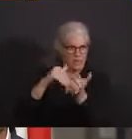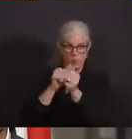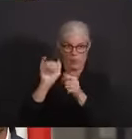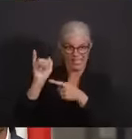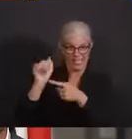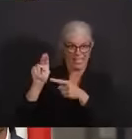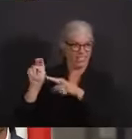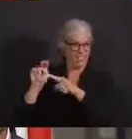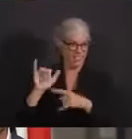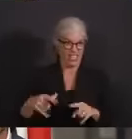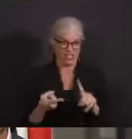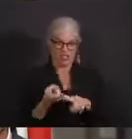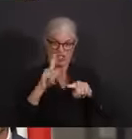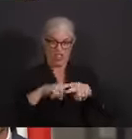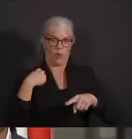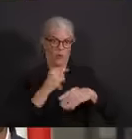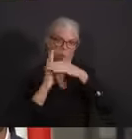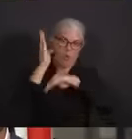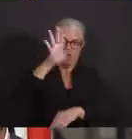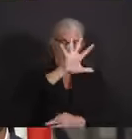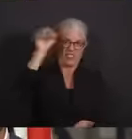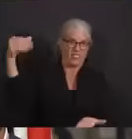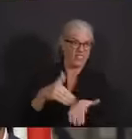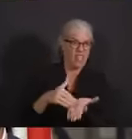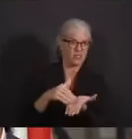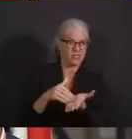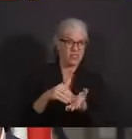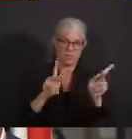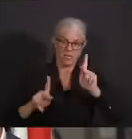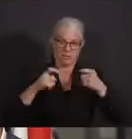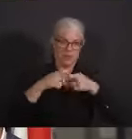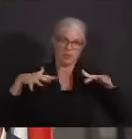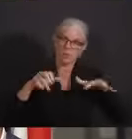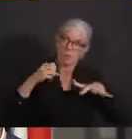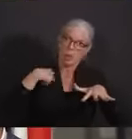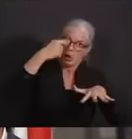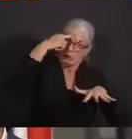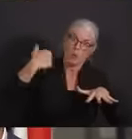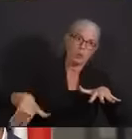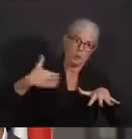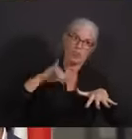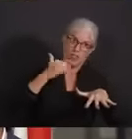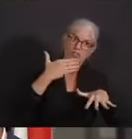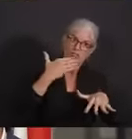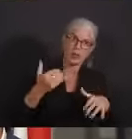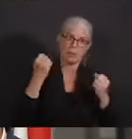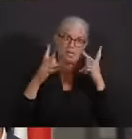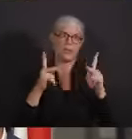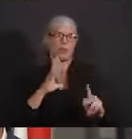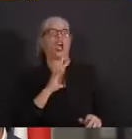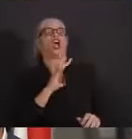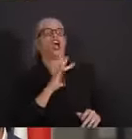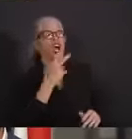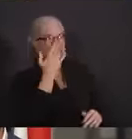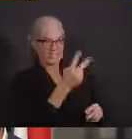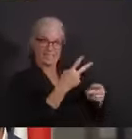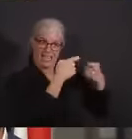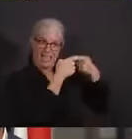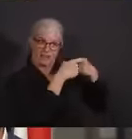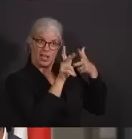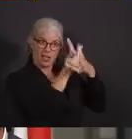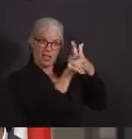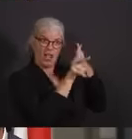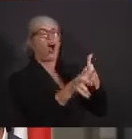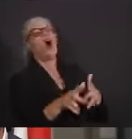crossed 50, and so I think that that's good. I think there's a lot of people that are excited about going to work. I know Floridians